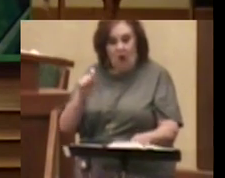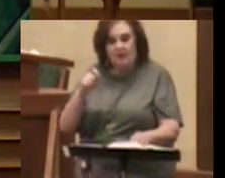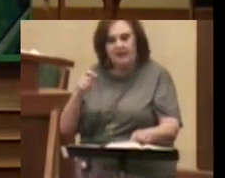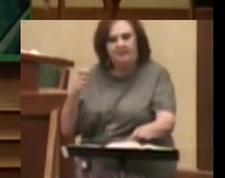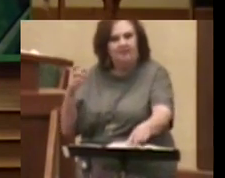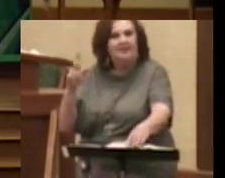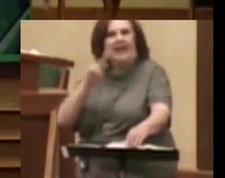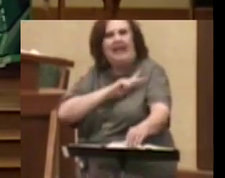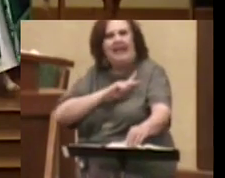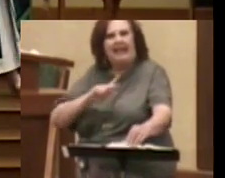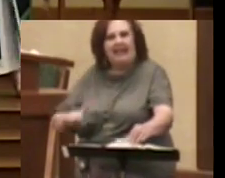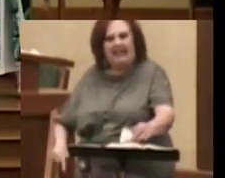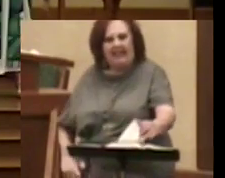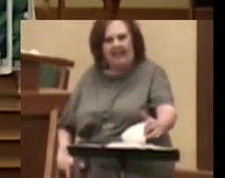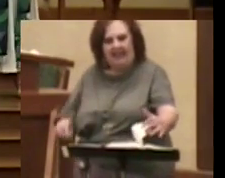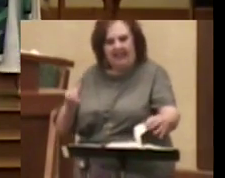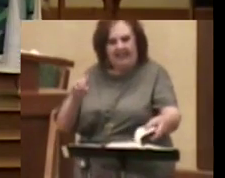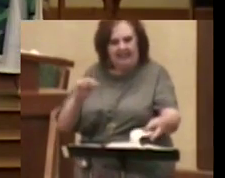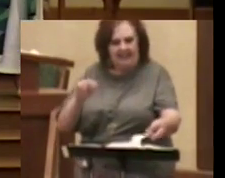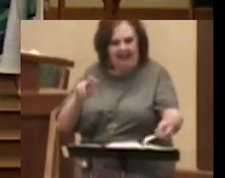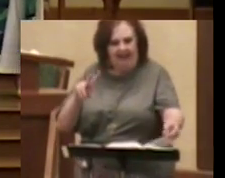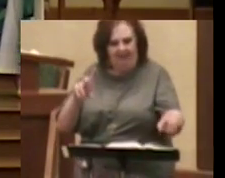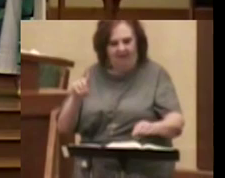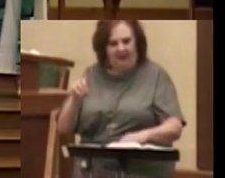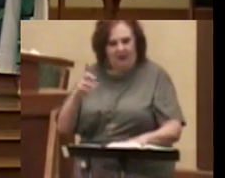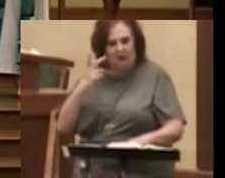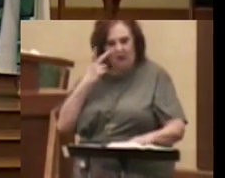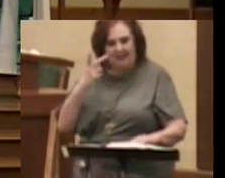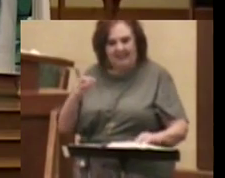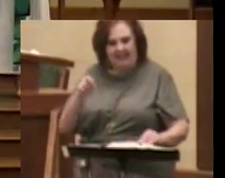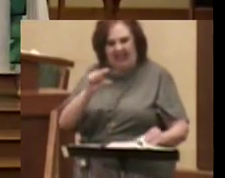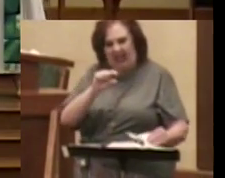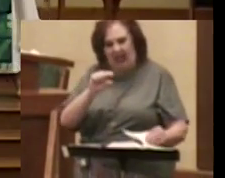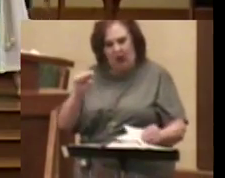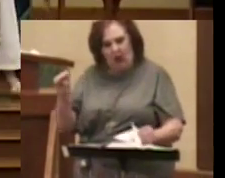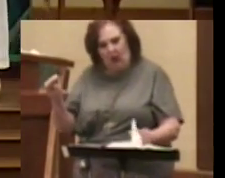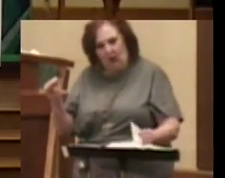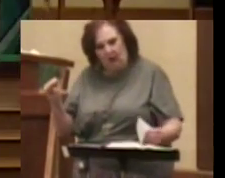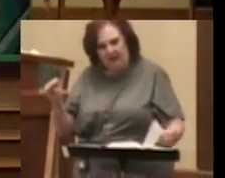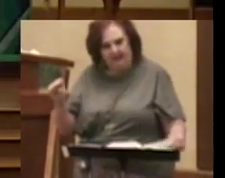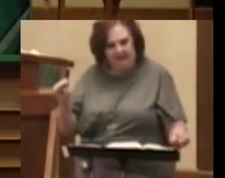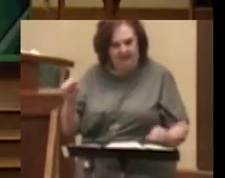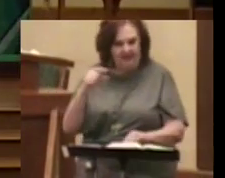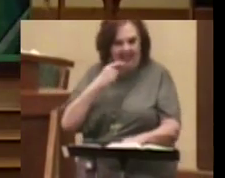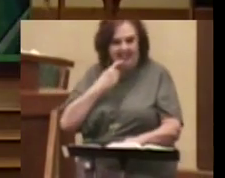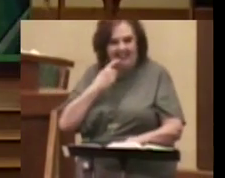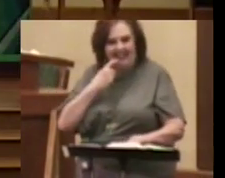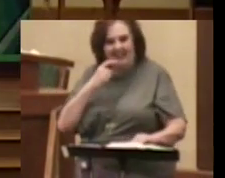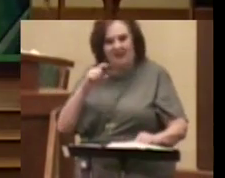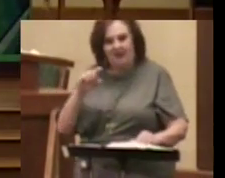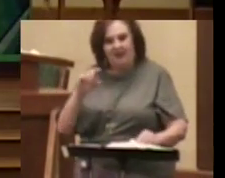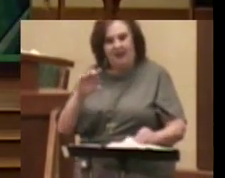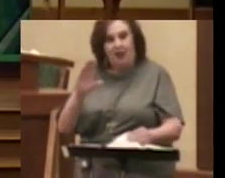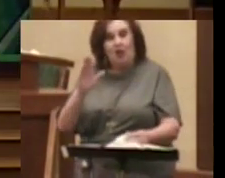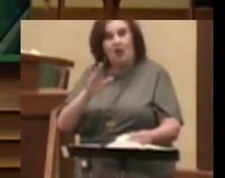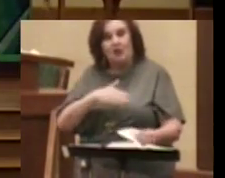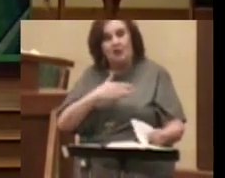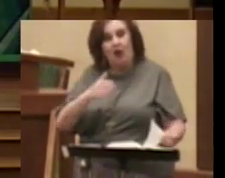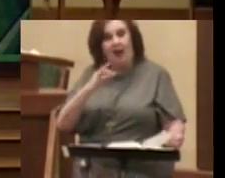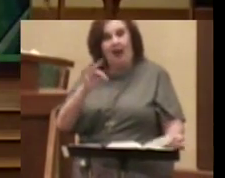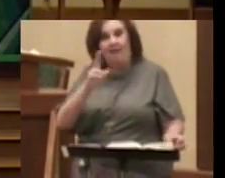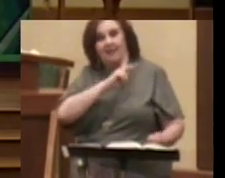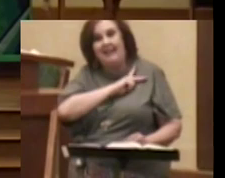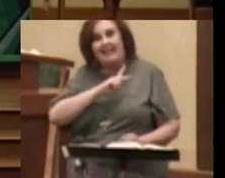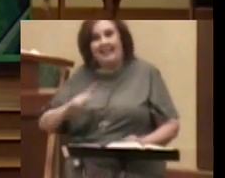psalm in your Bible later today, you will see a note underneath, a song of King David. Now you know who King David is, a